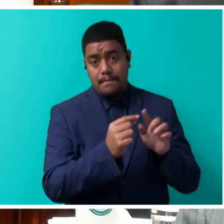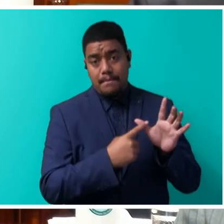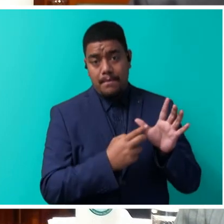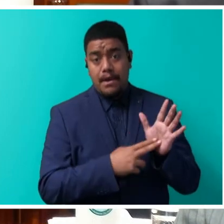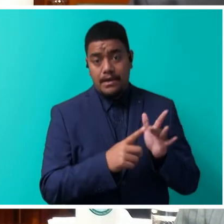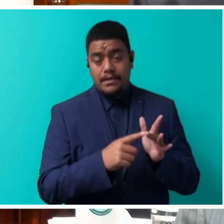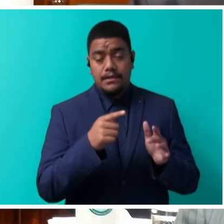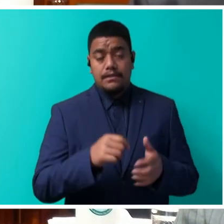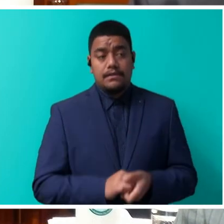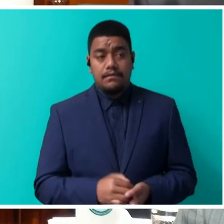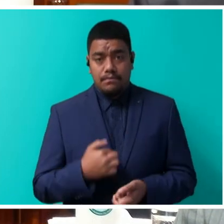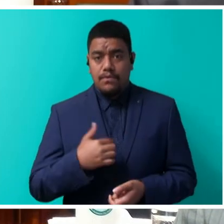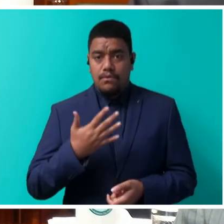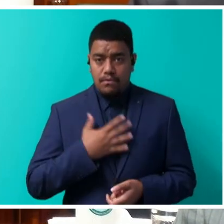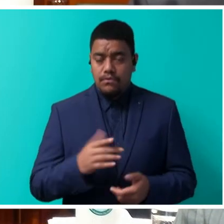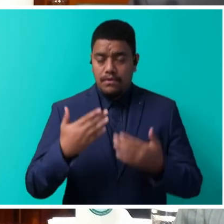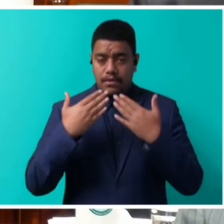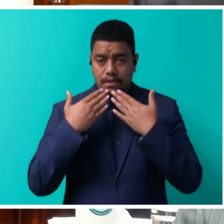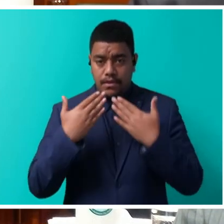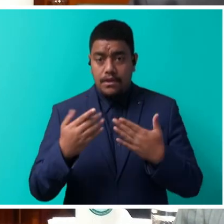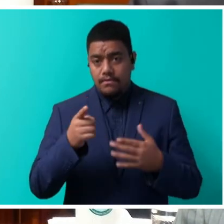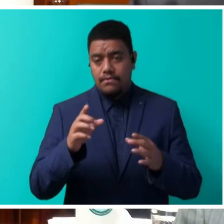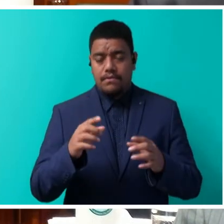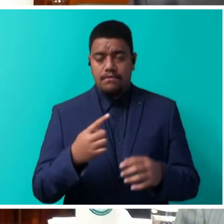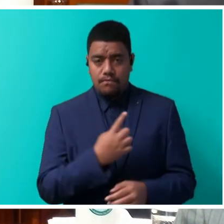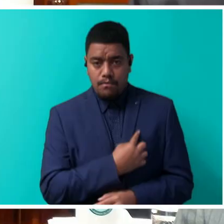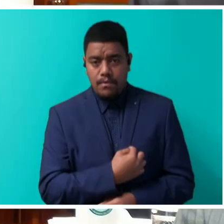to acknowledge the commitment,